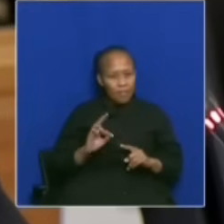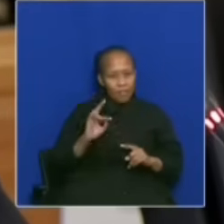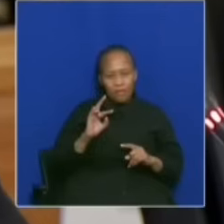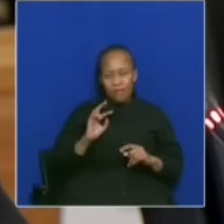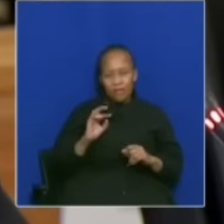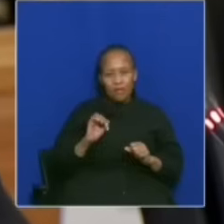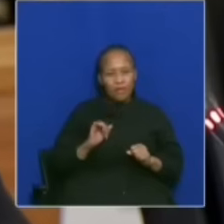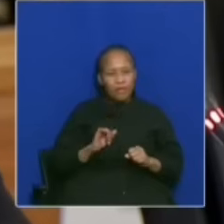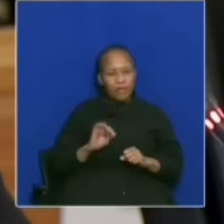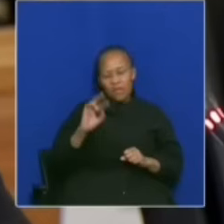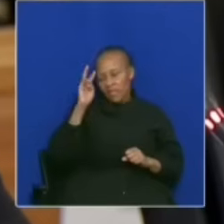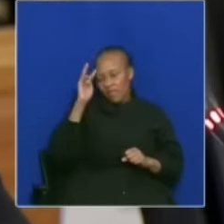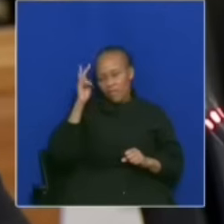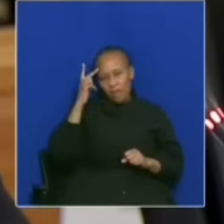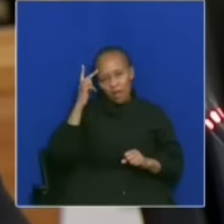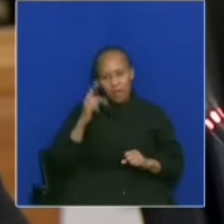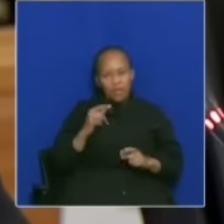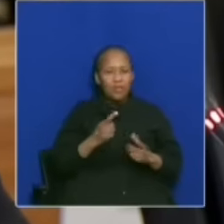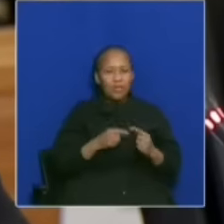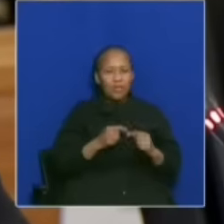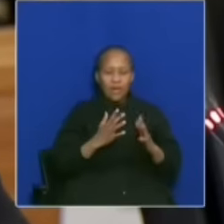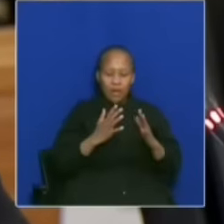price itself.